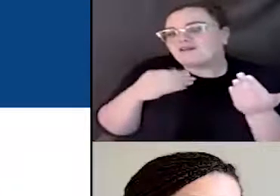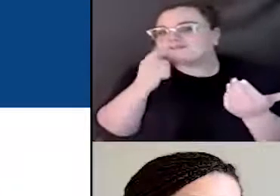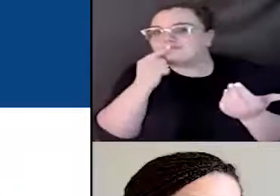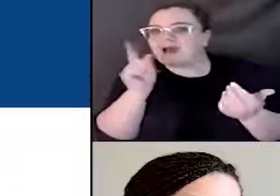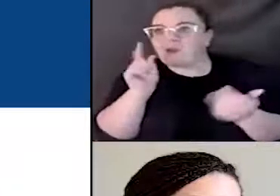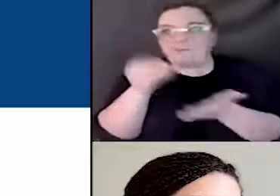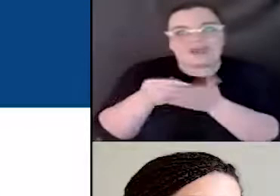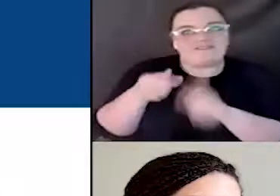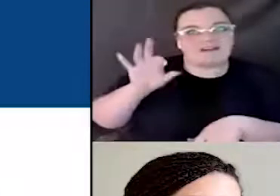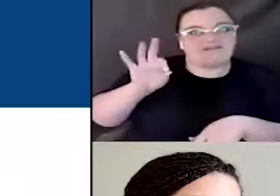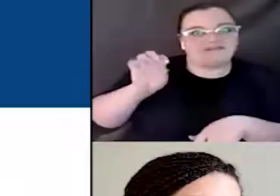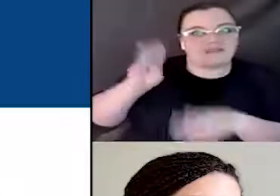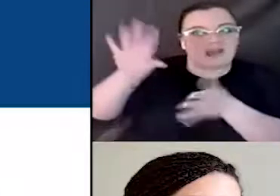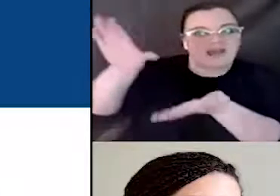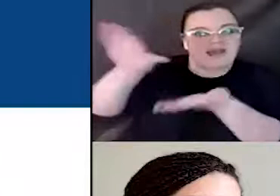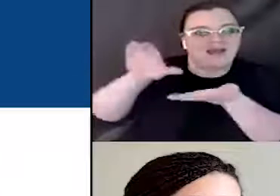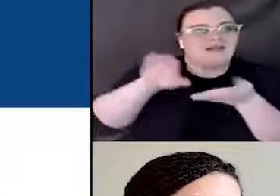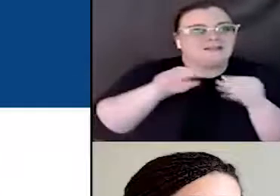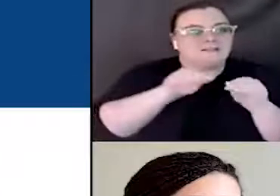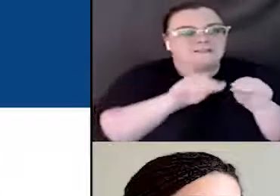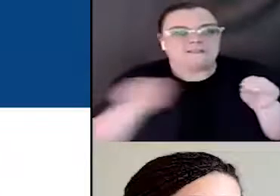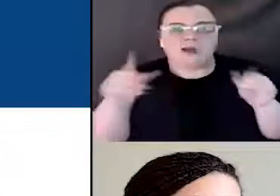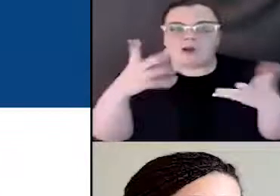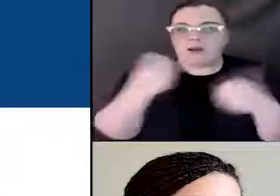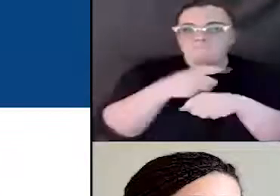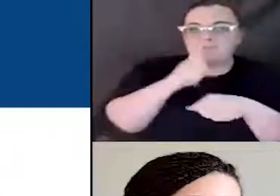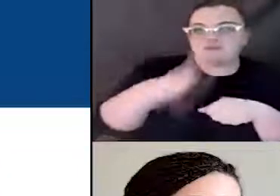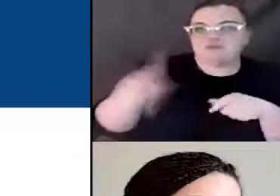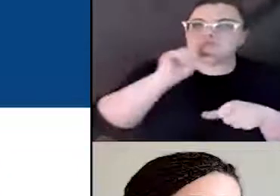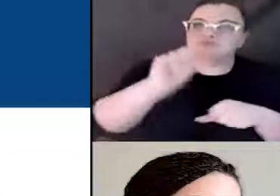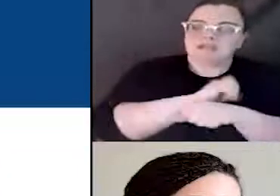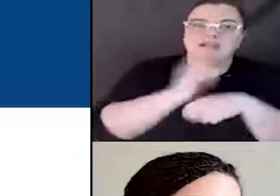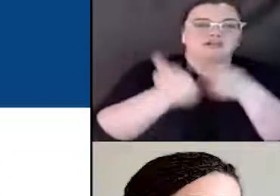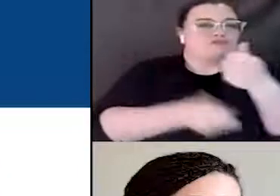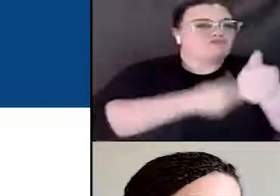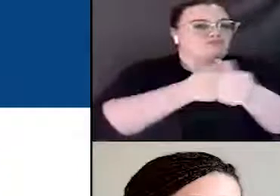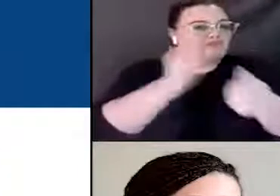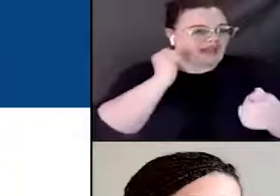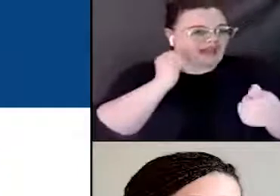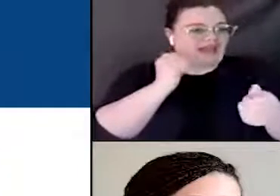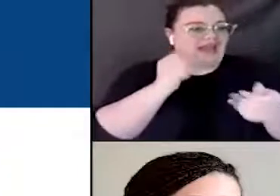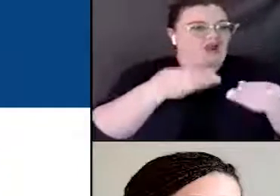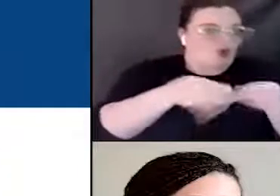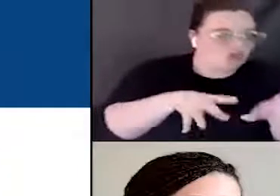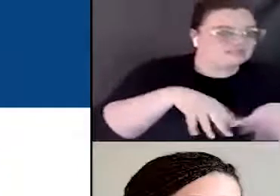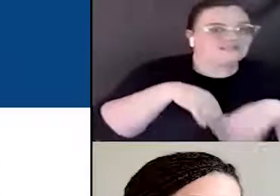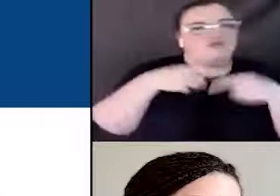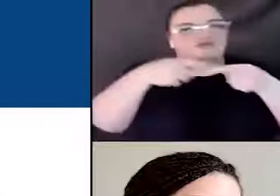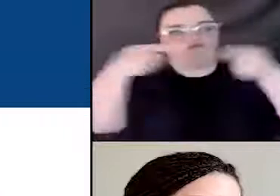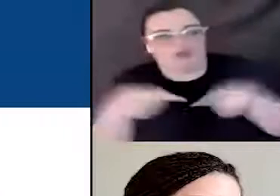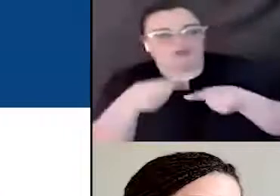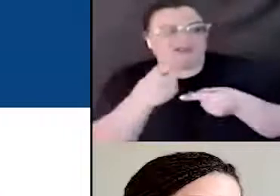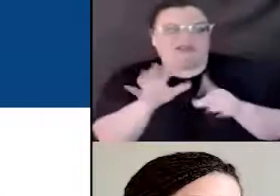from, and we're really wanting to make sure that people are preventing those losses and injuries, things especially specific to